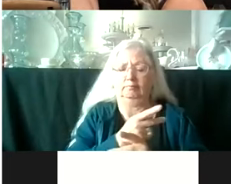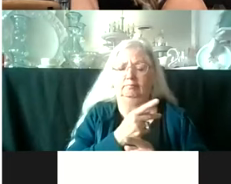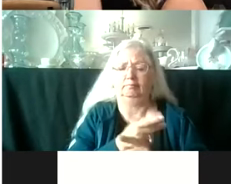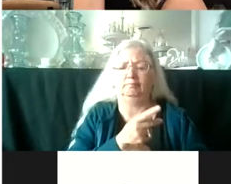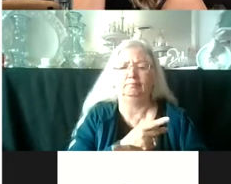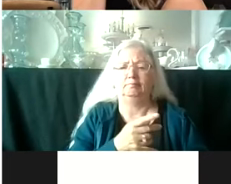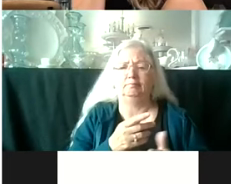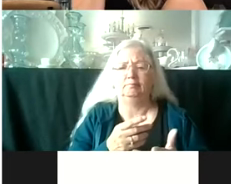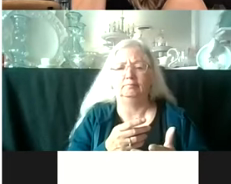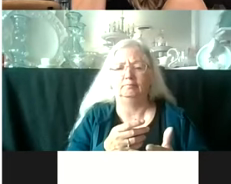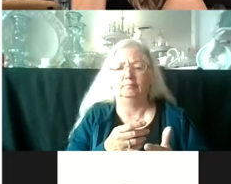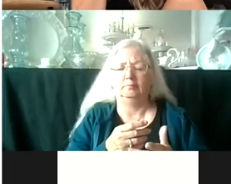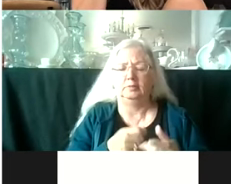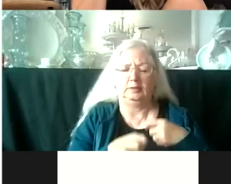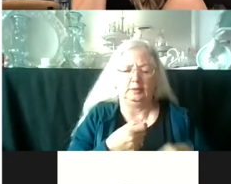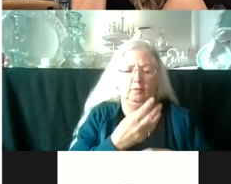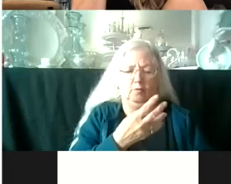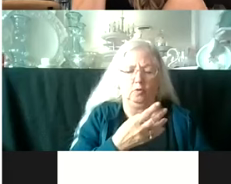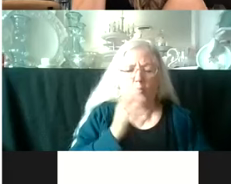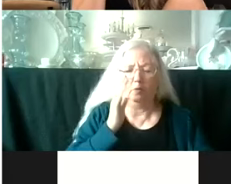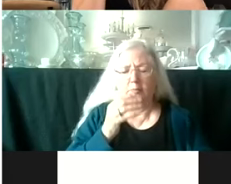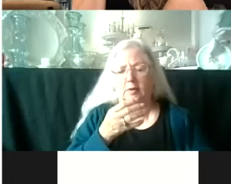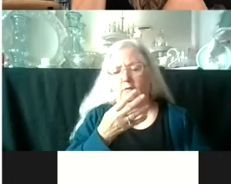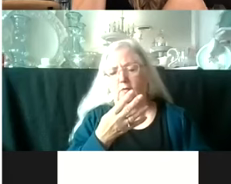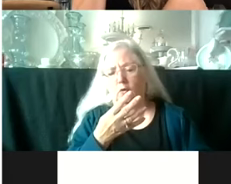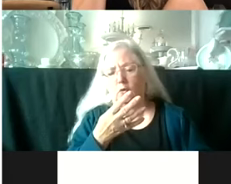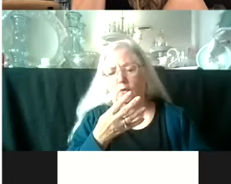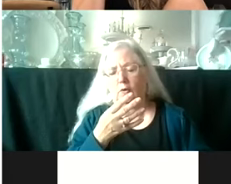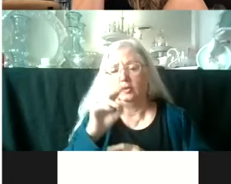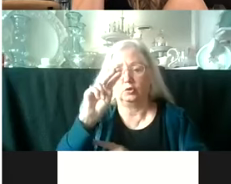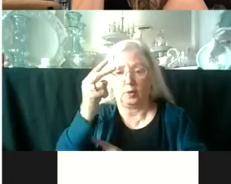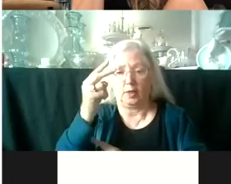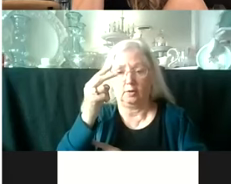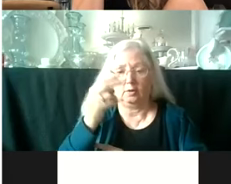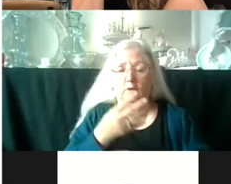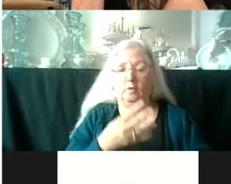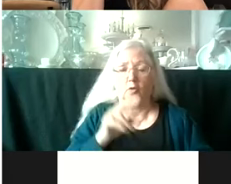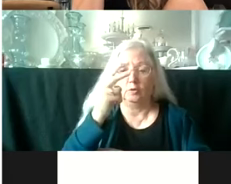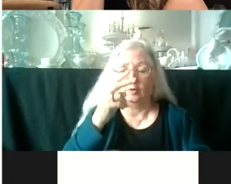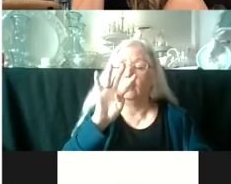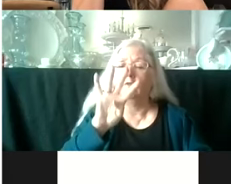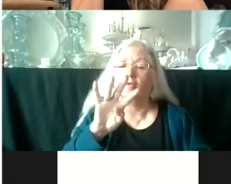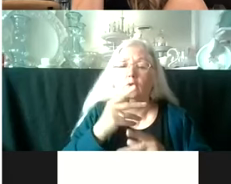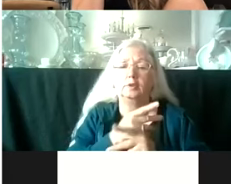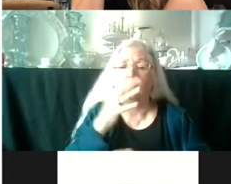be, instead of 4, it would be 4 squared. And what is 4 times 4?